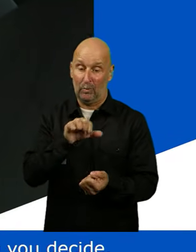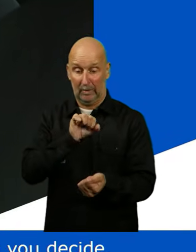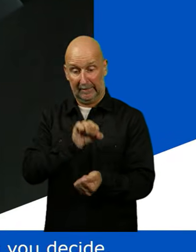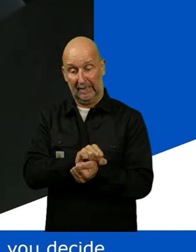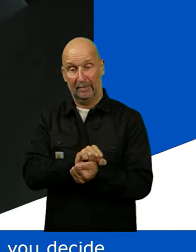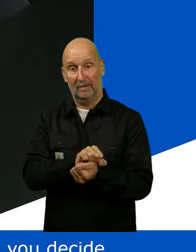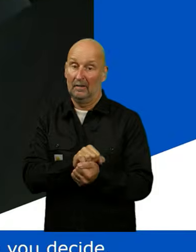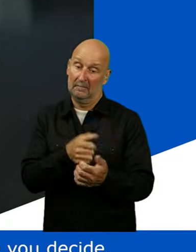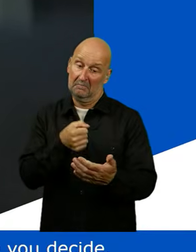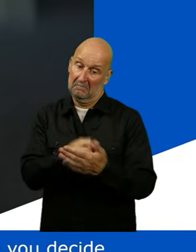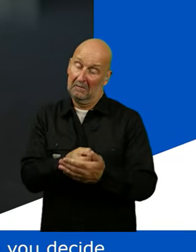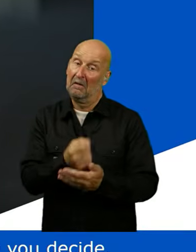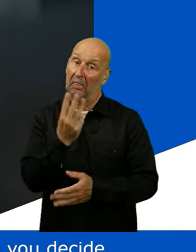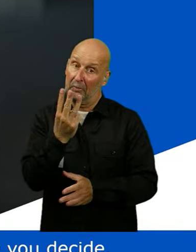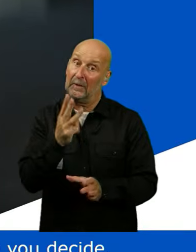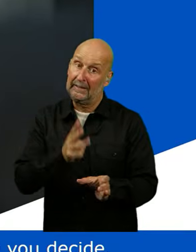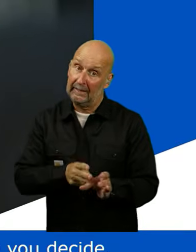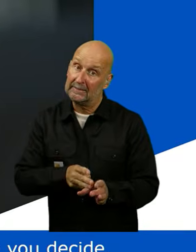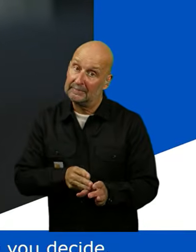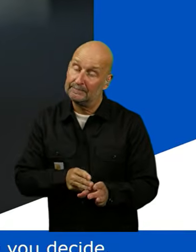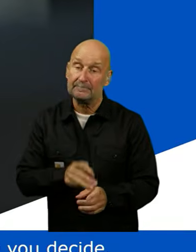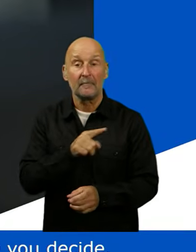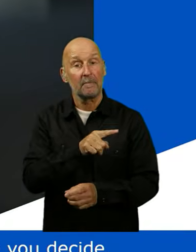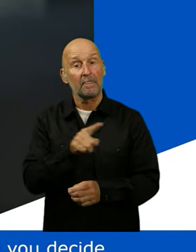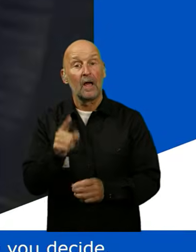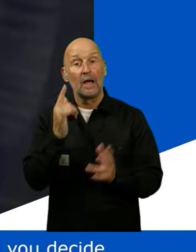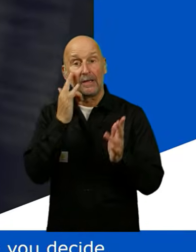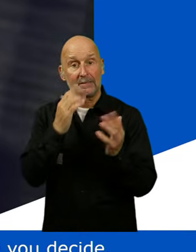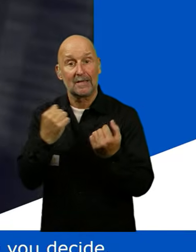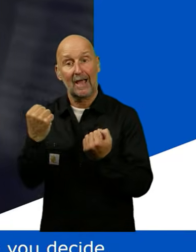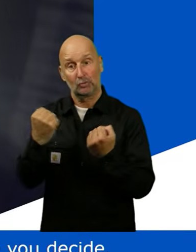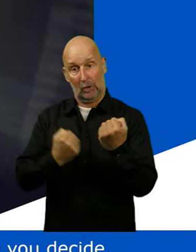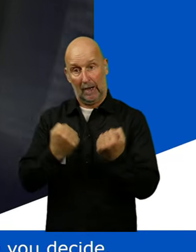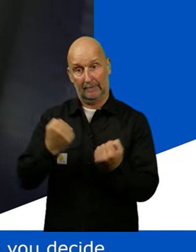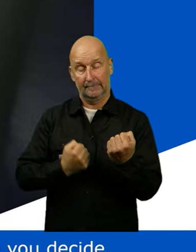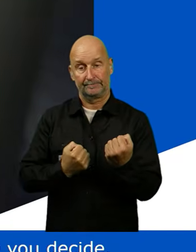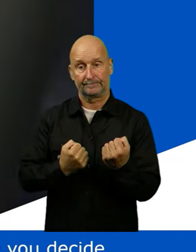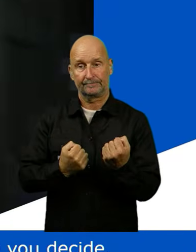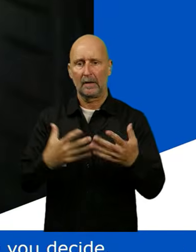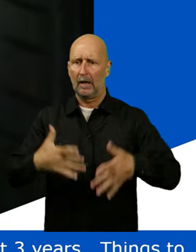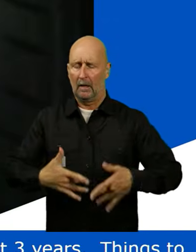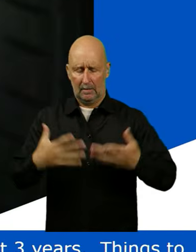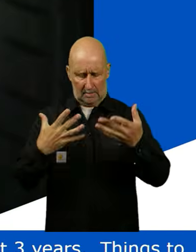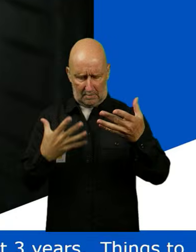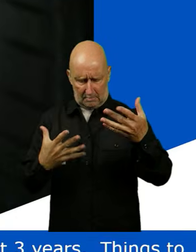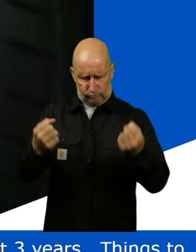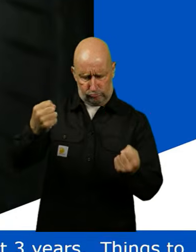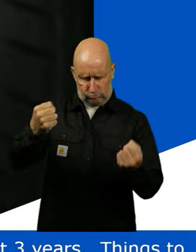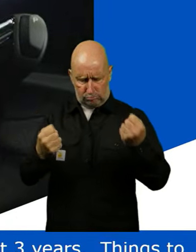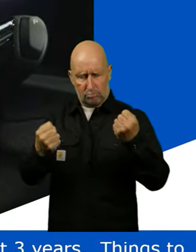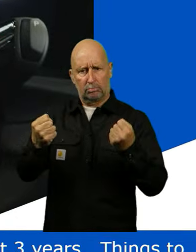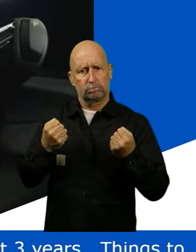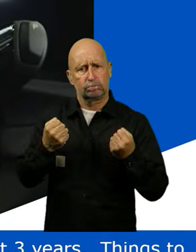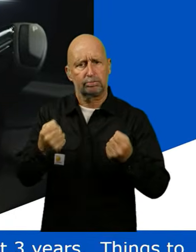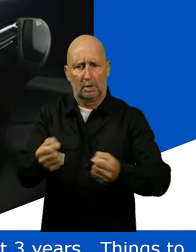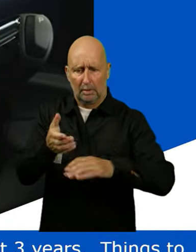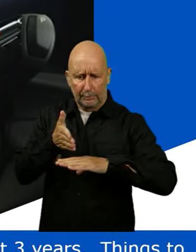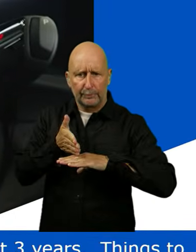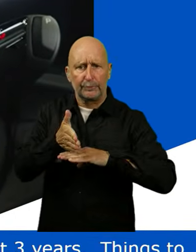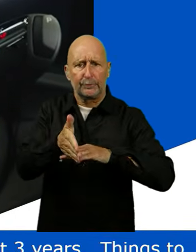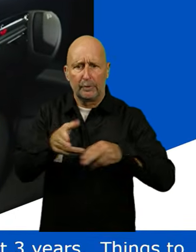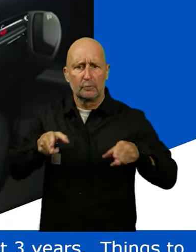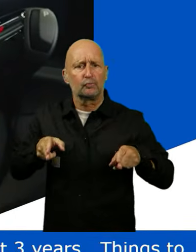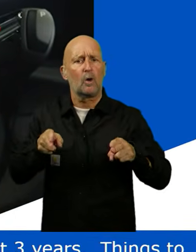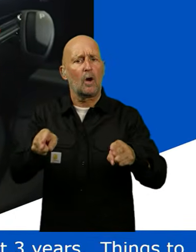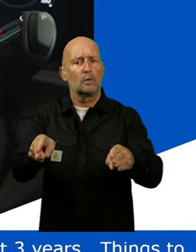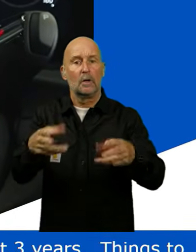next 3 years. Things to consider during the test drive include the general handling. How does it drive? How does it flow along the road?